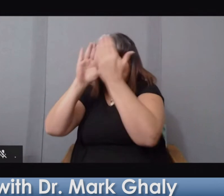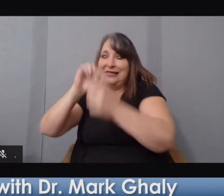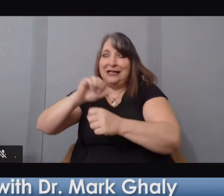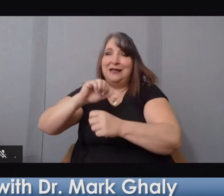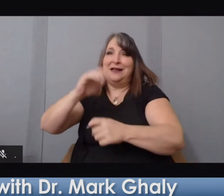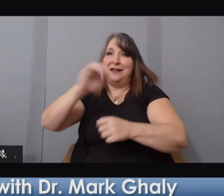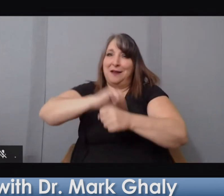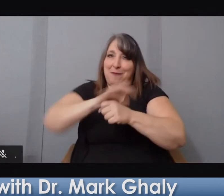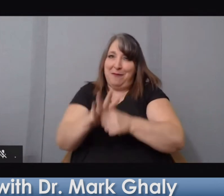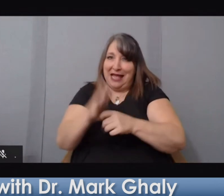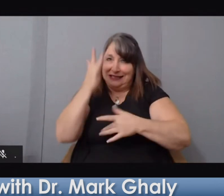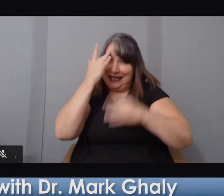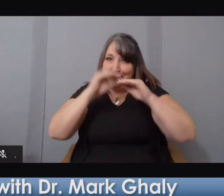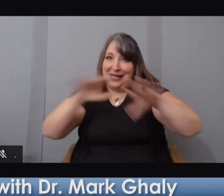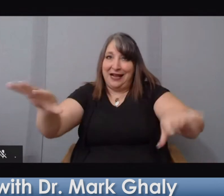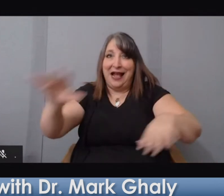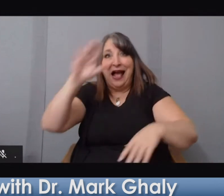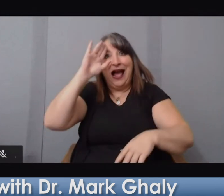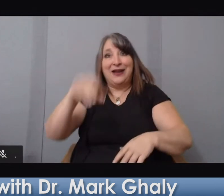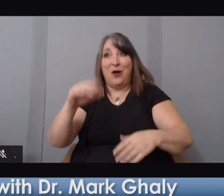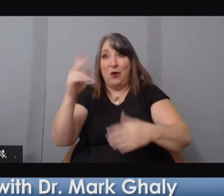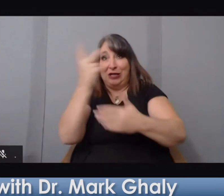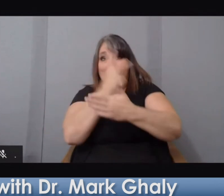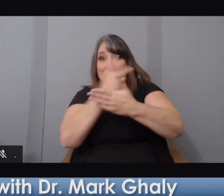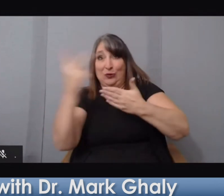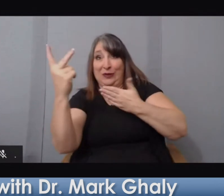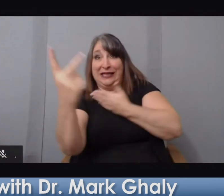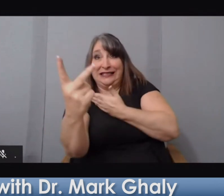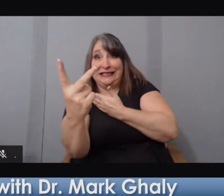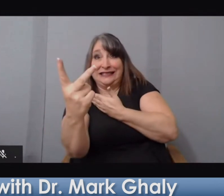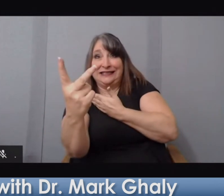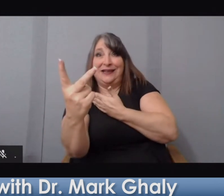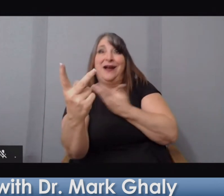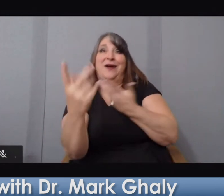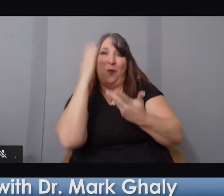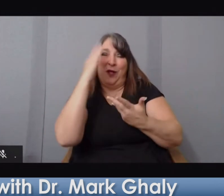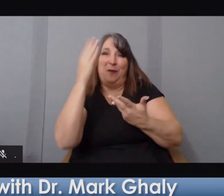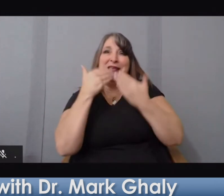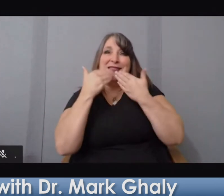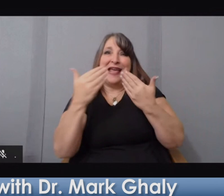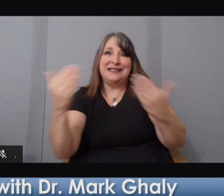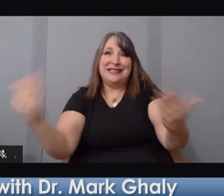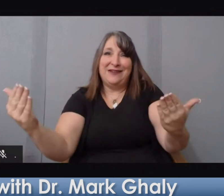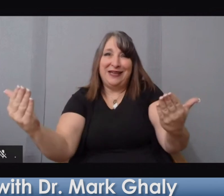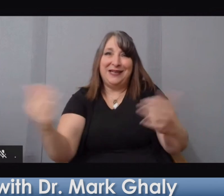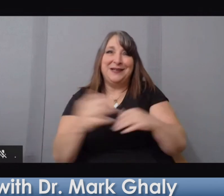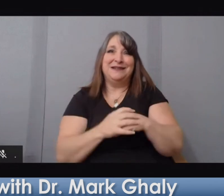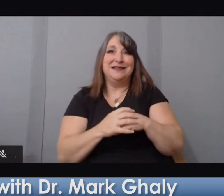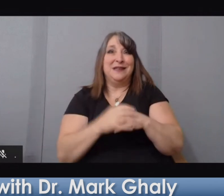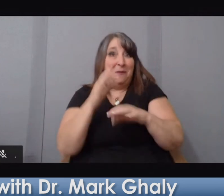from now, an important American holiday, but then so many other